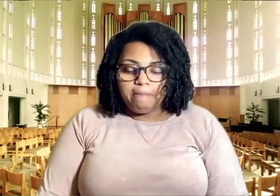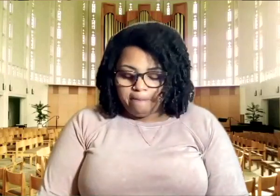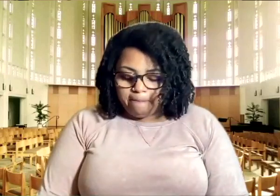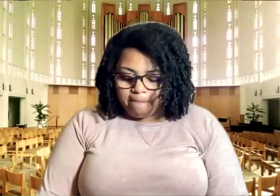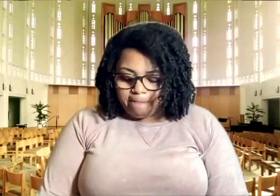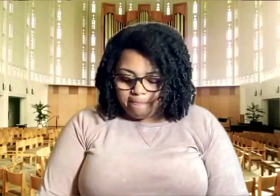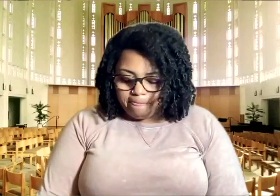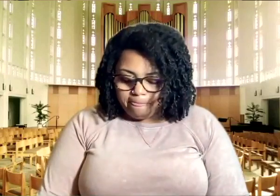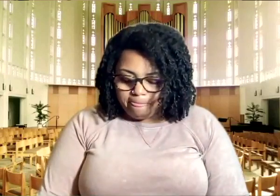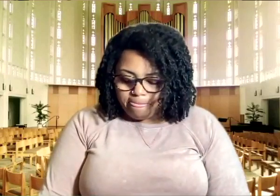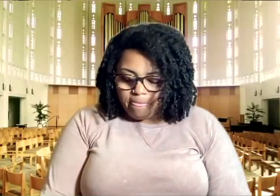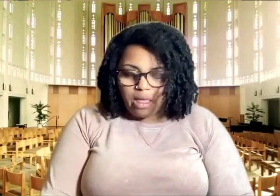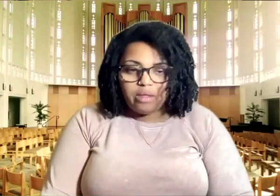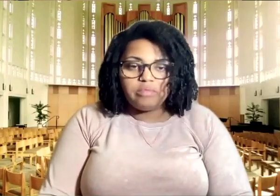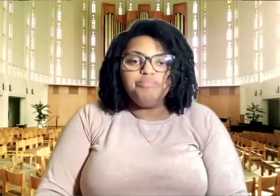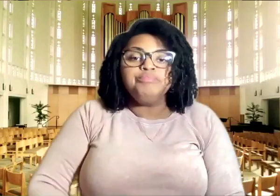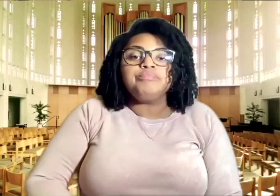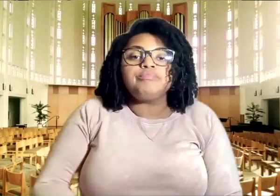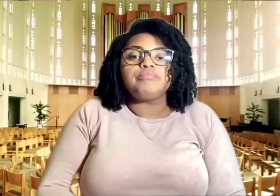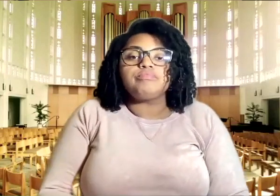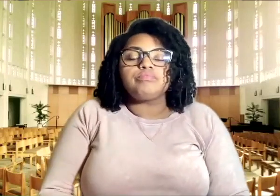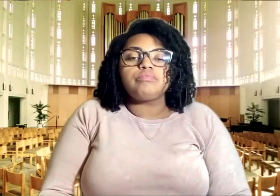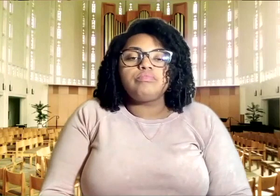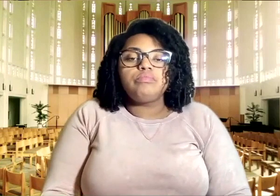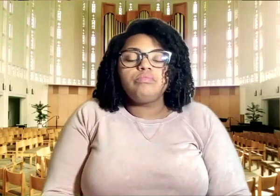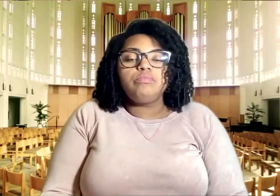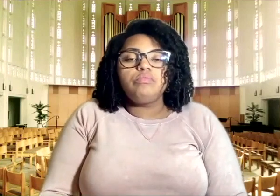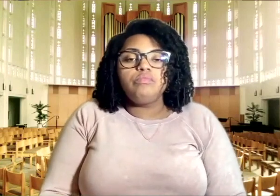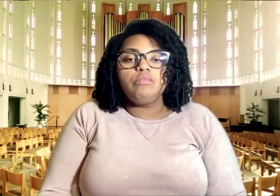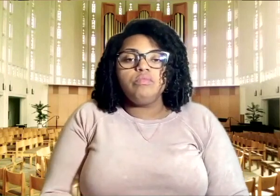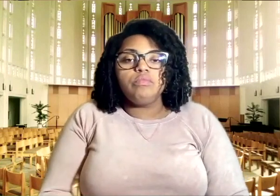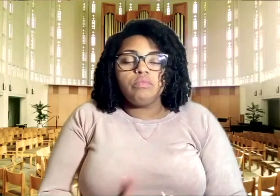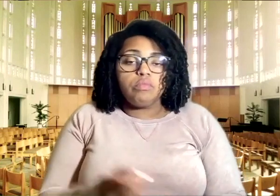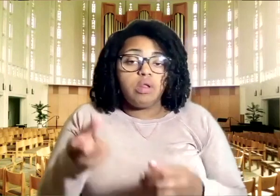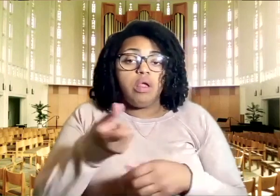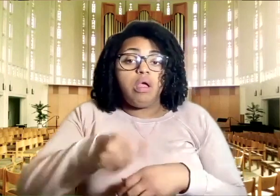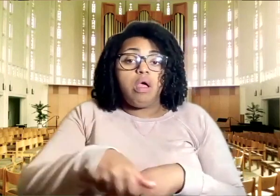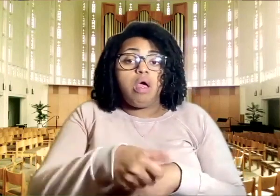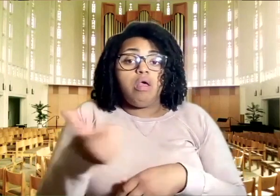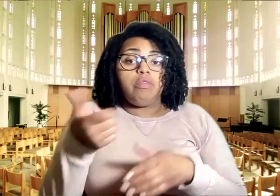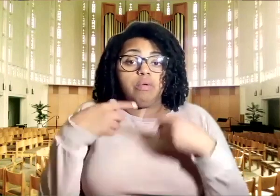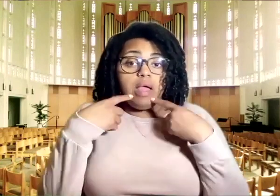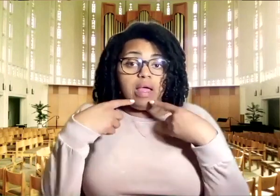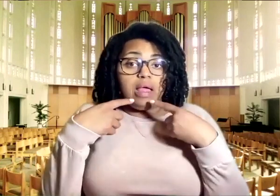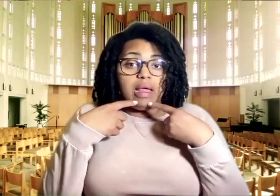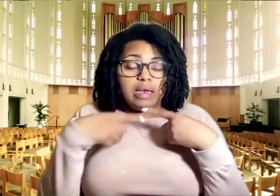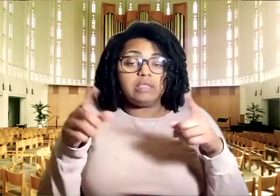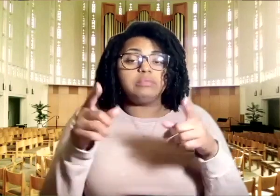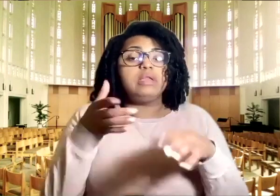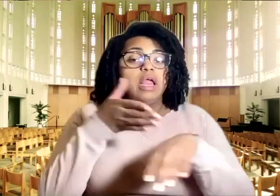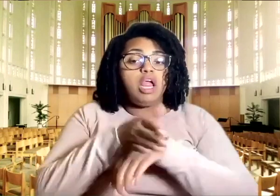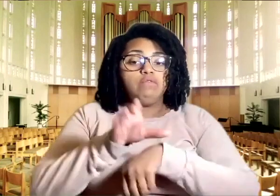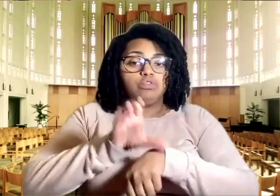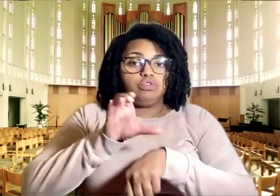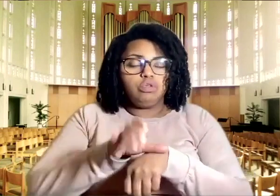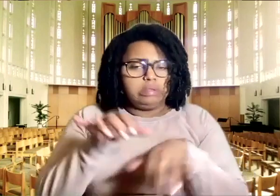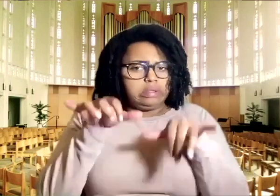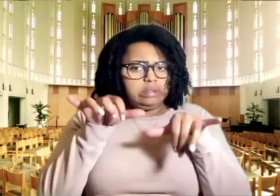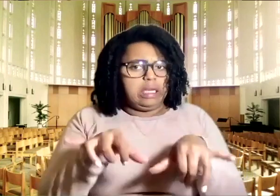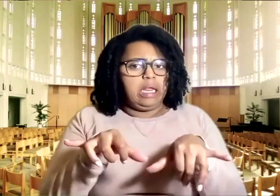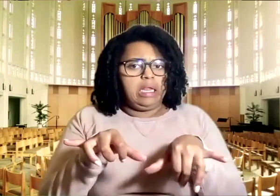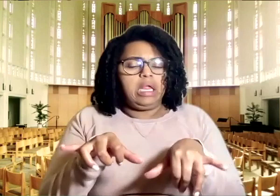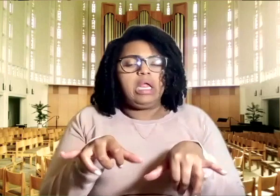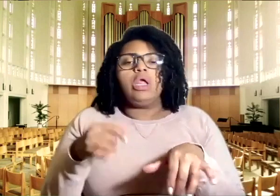A few other announcements. After the service this morning, we invite you to stick around for our concert with our artist in residence,